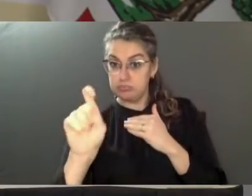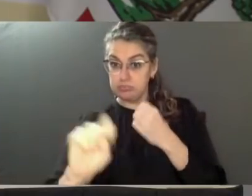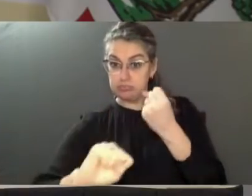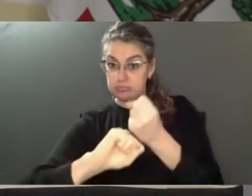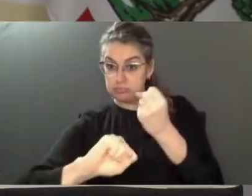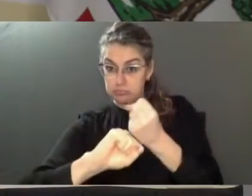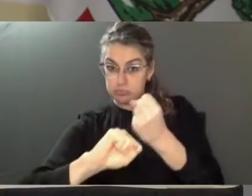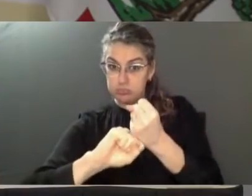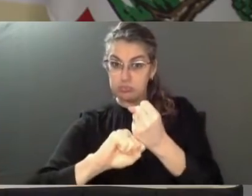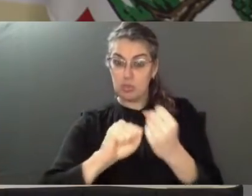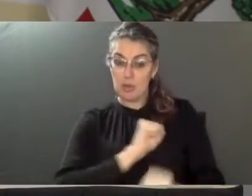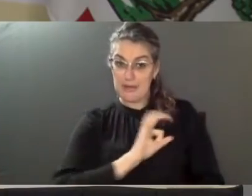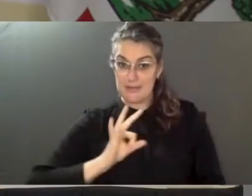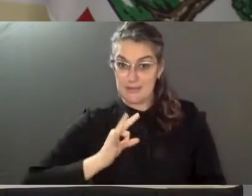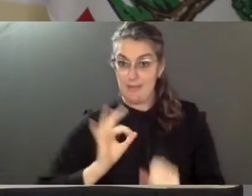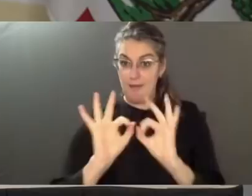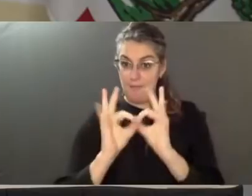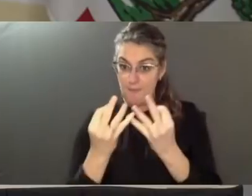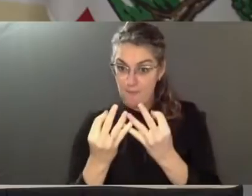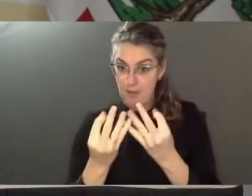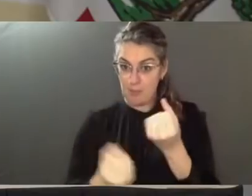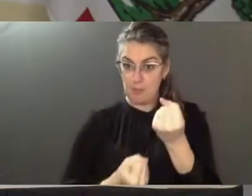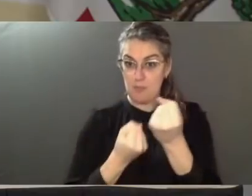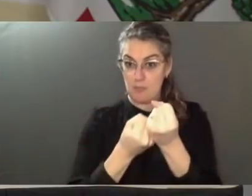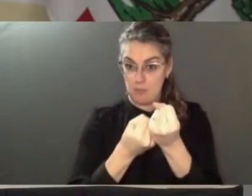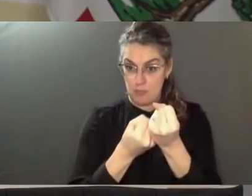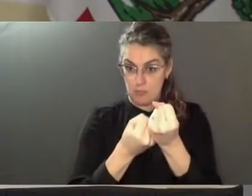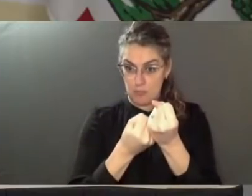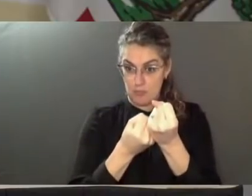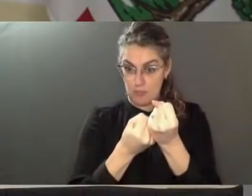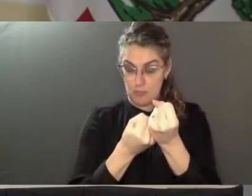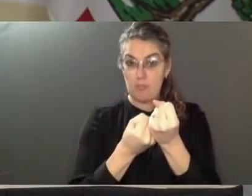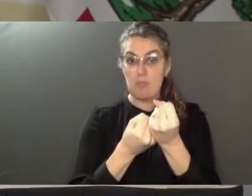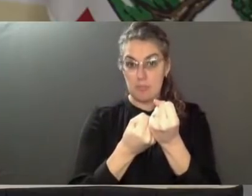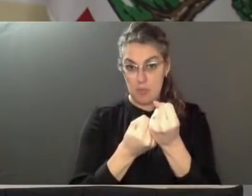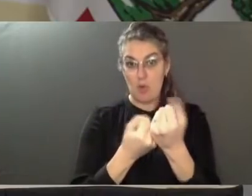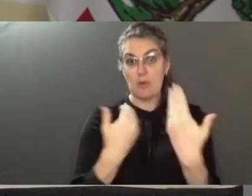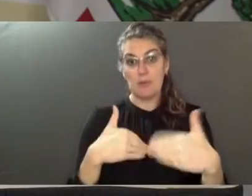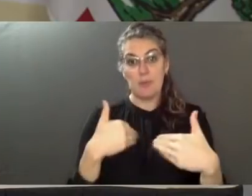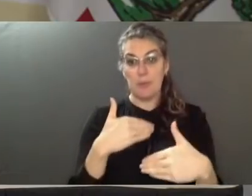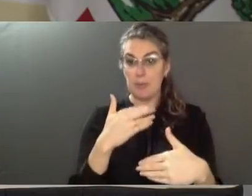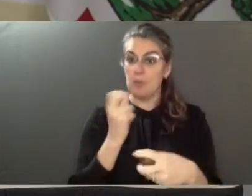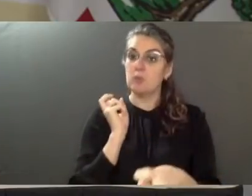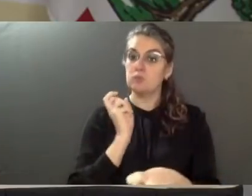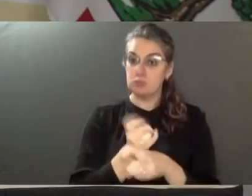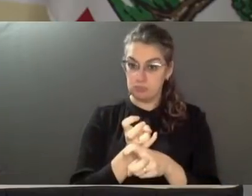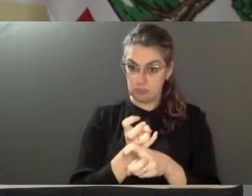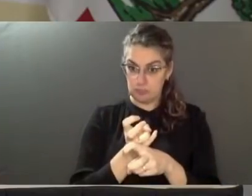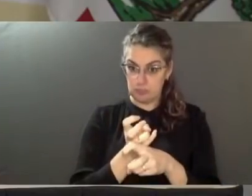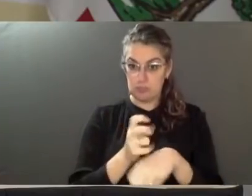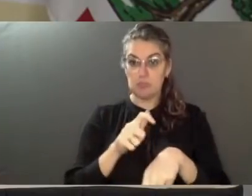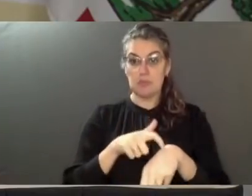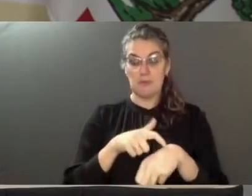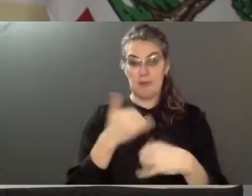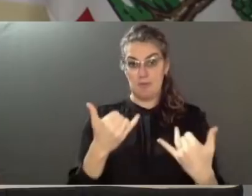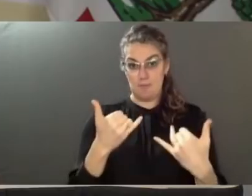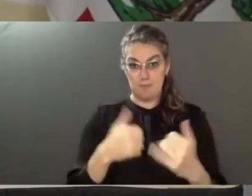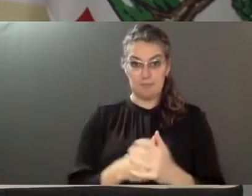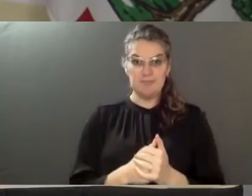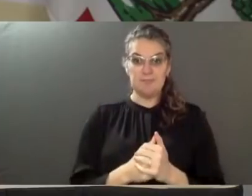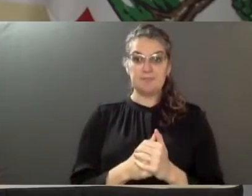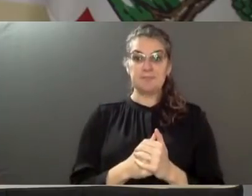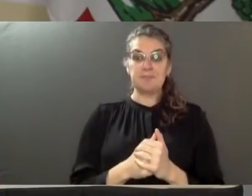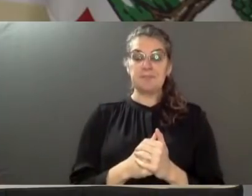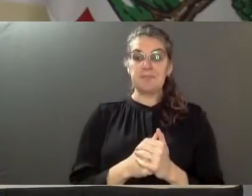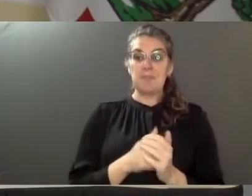and staff as we work our way through this most difficult situation. Before Dr. Morrison and